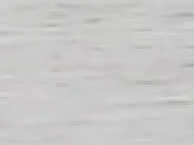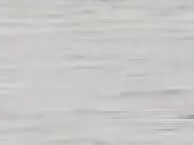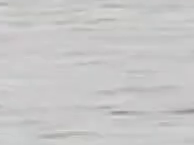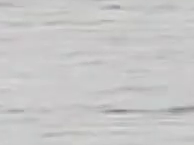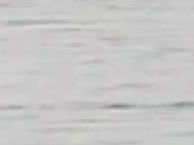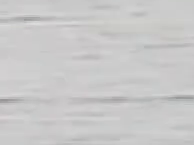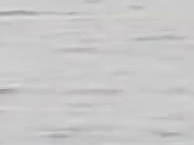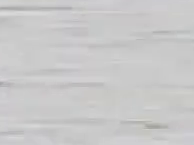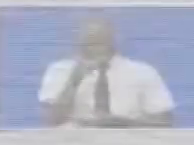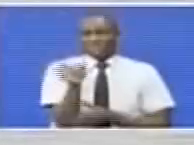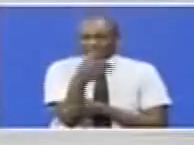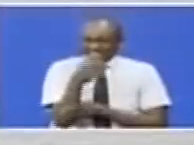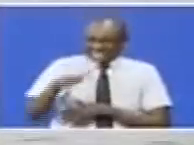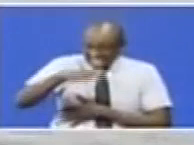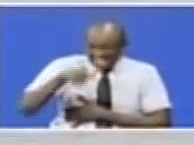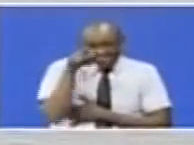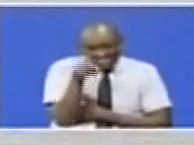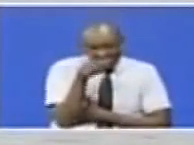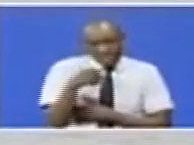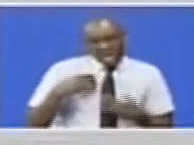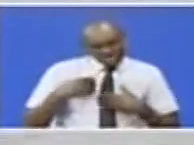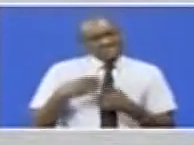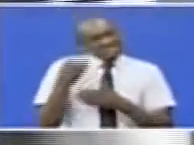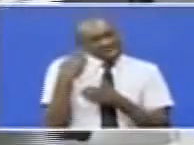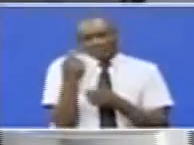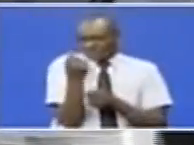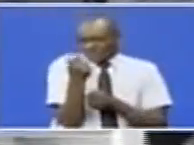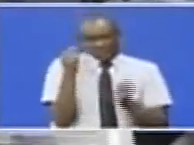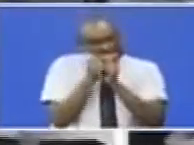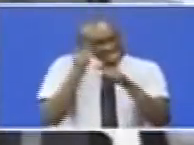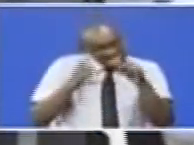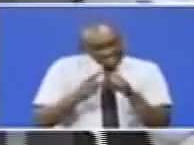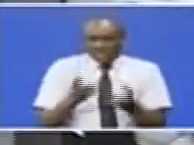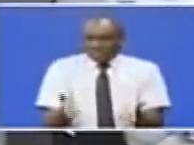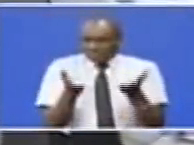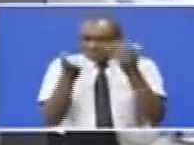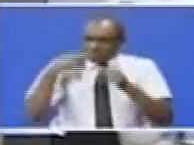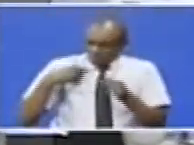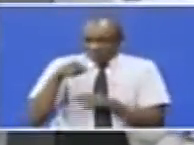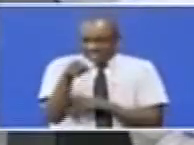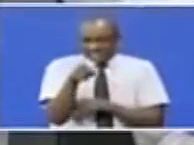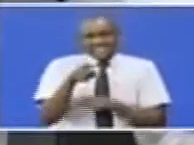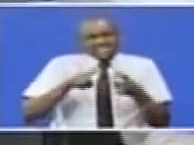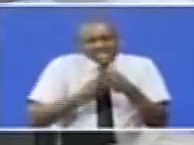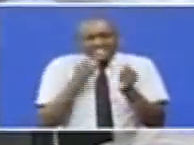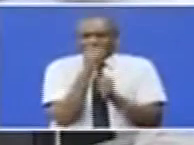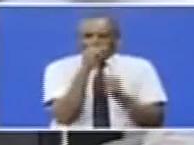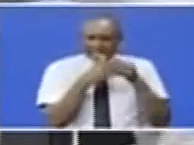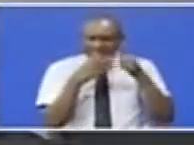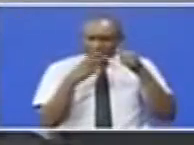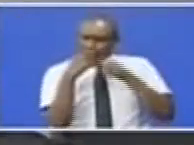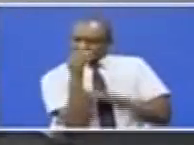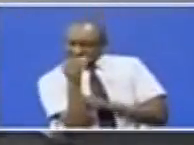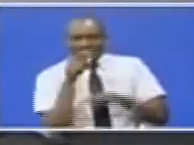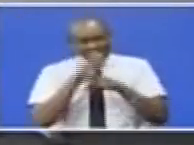The aquatic industry in Kenya has grown greatly over the last few decades. Promotion of aquatics started in the early 1920s